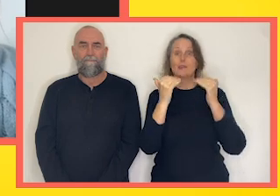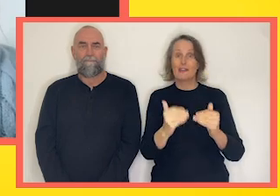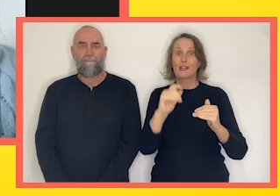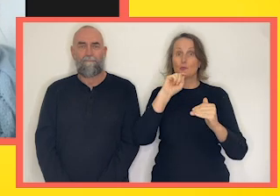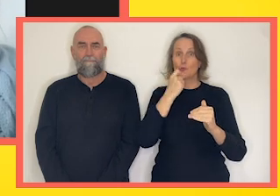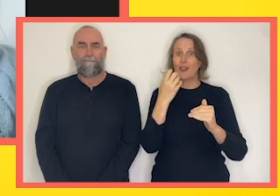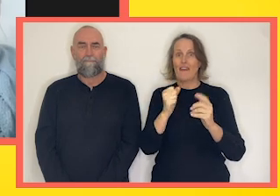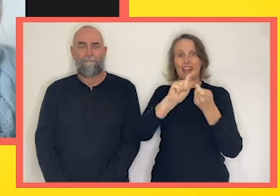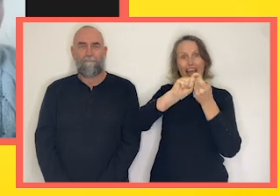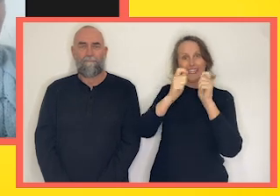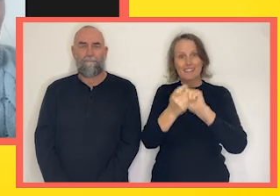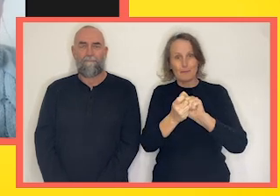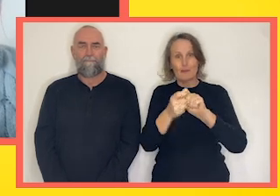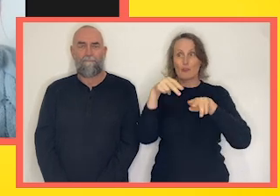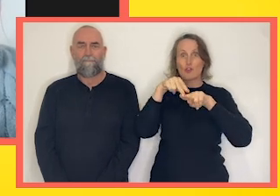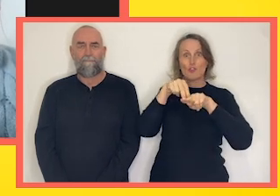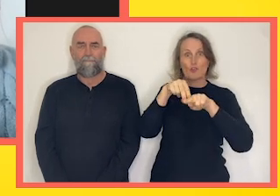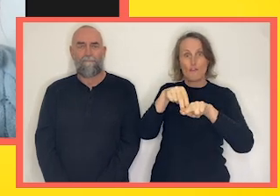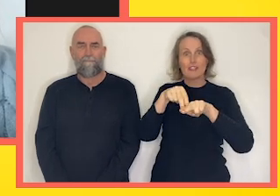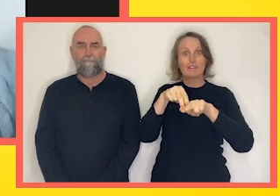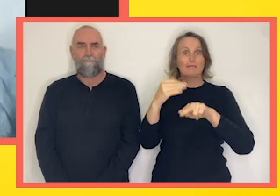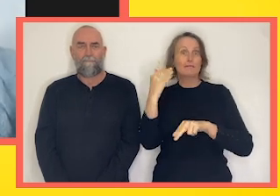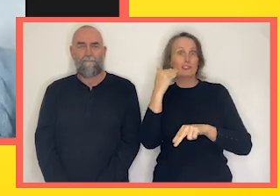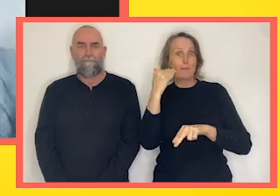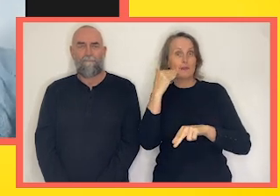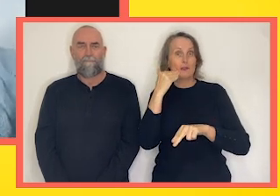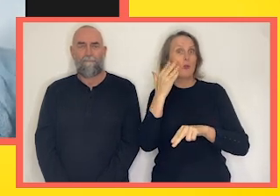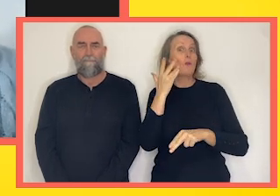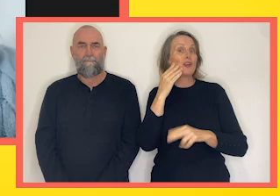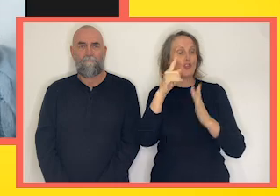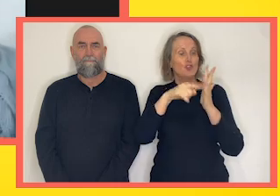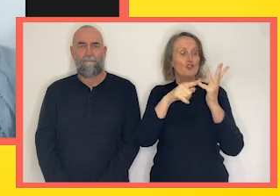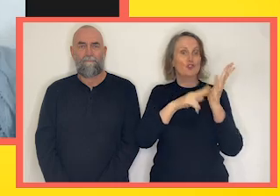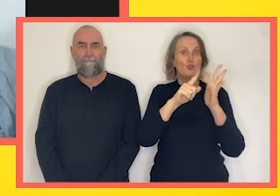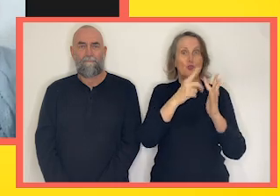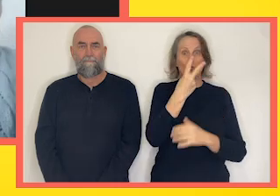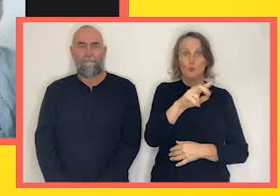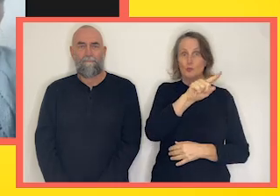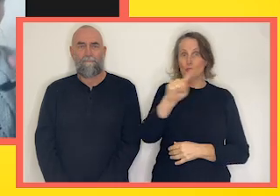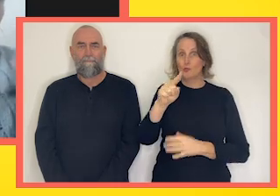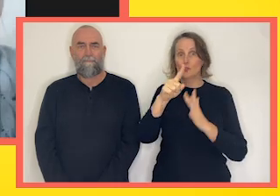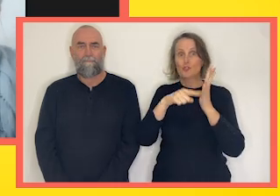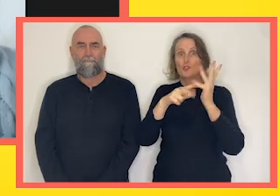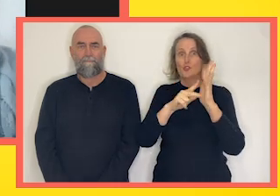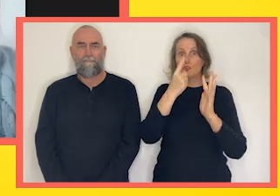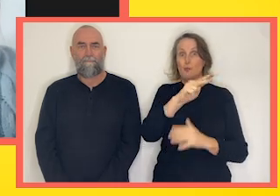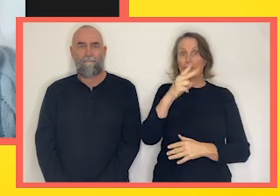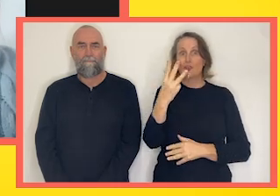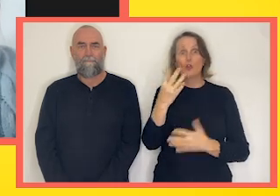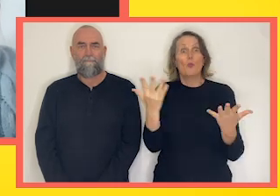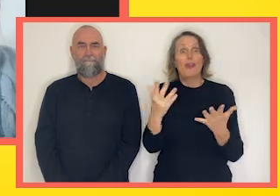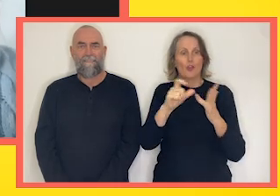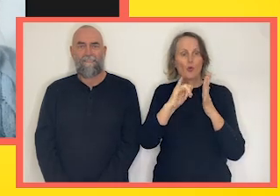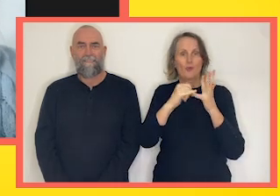Surfing Professionals Tour in Costa Rica from the 20 to 23rd of June. So it's all happening and they're phenomenal surfing from